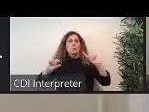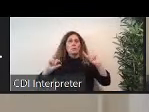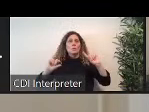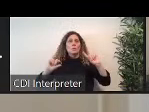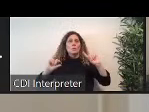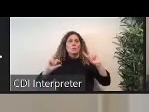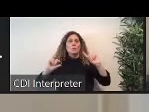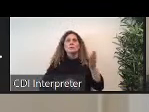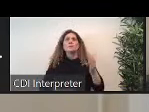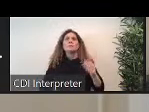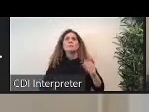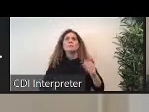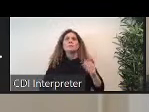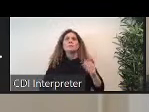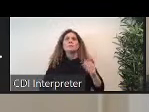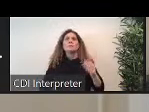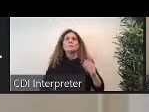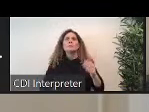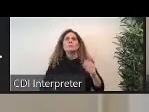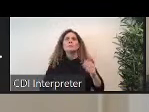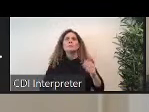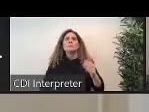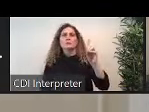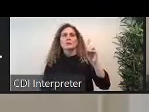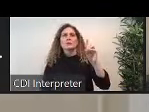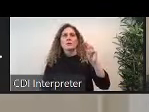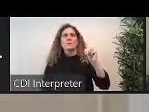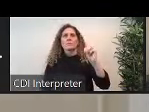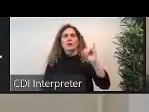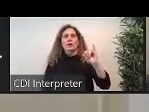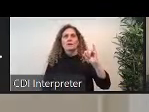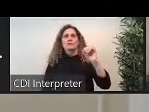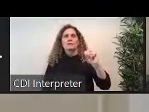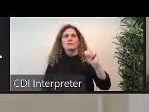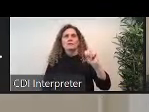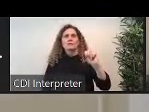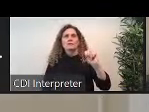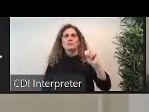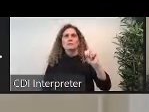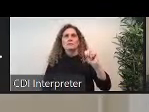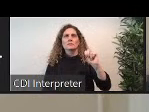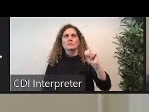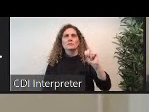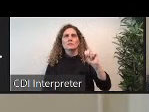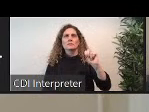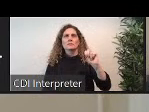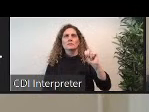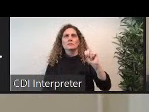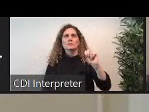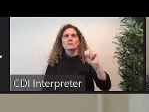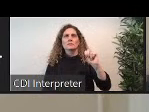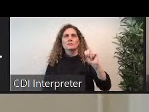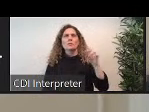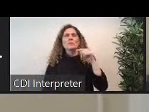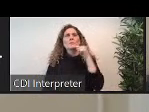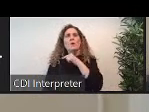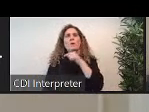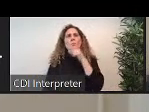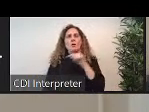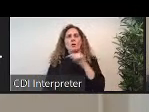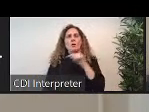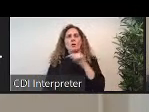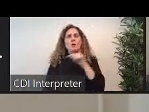cehadmin@milwaukee.gov. Again, as I said, the safety plan for the Milwaukee Bucks is a perfect example of how a venue and the health department can